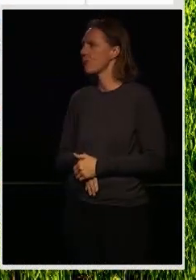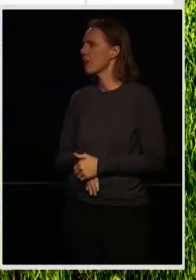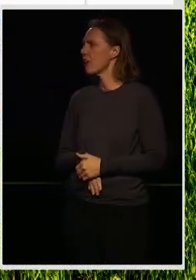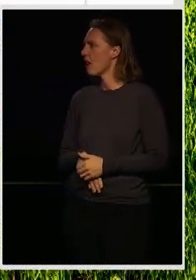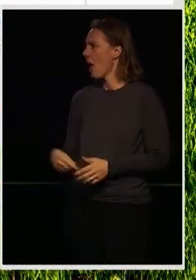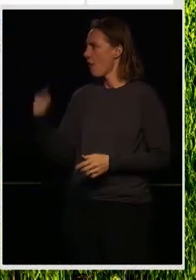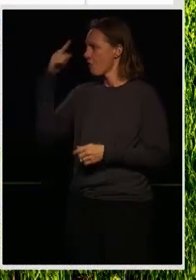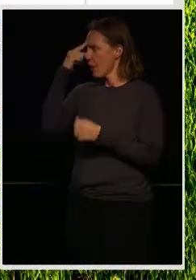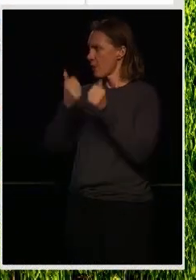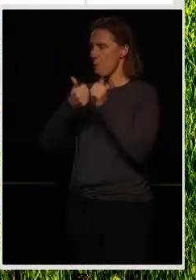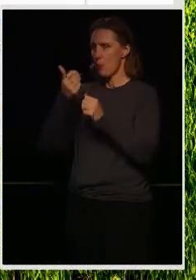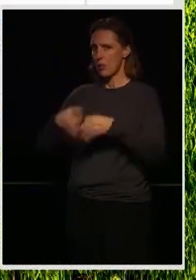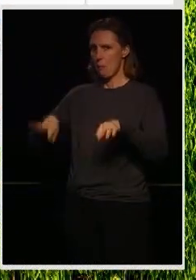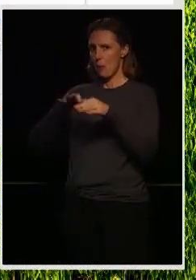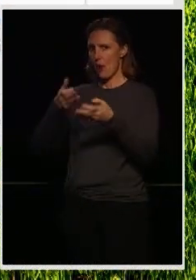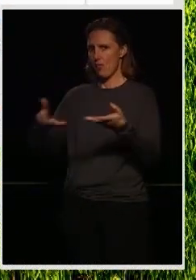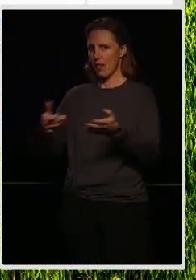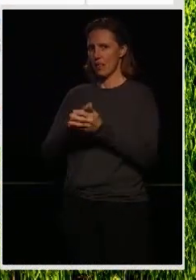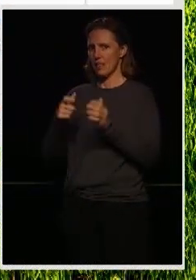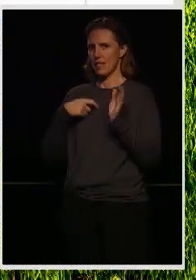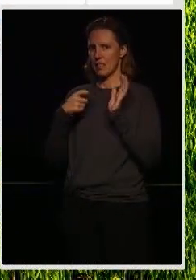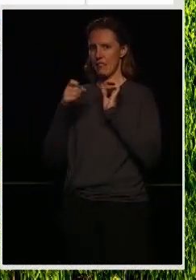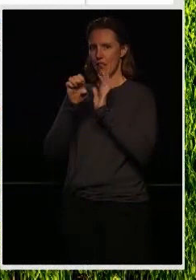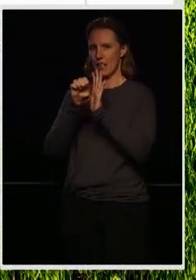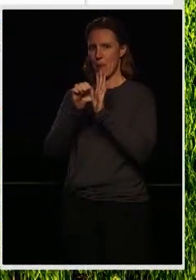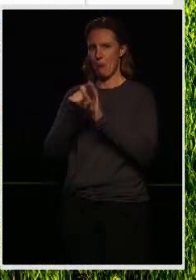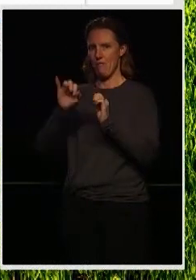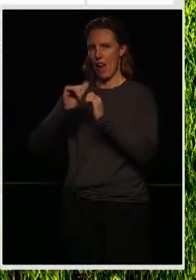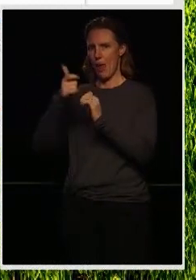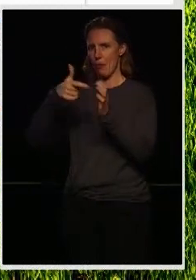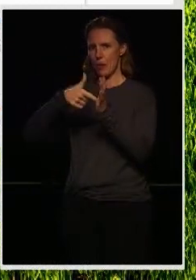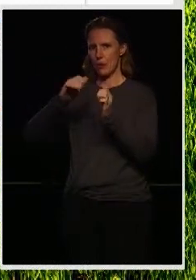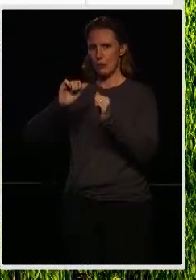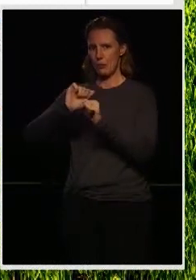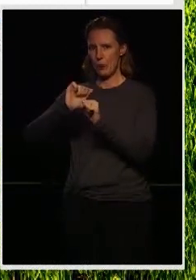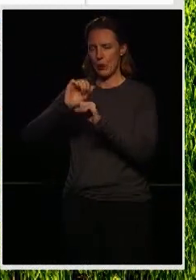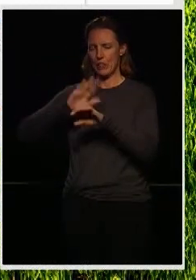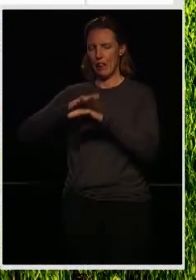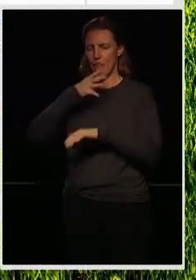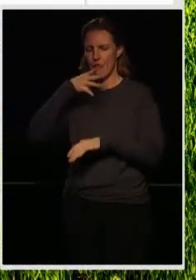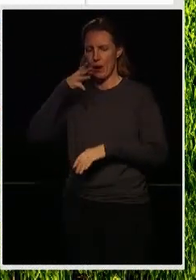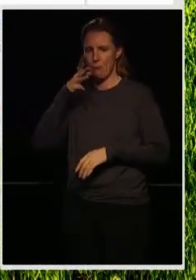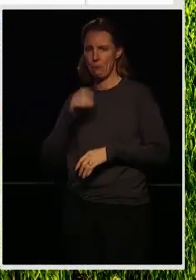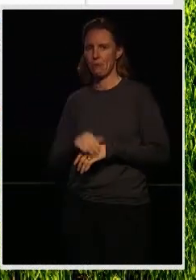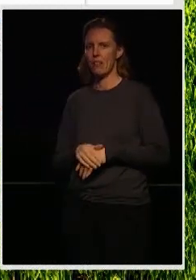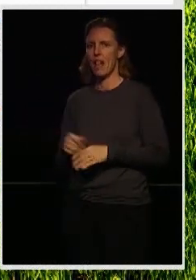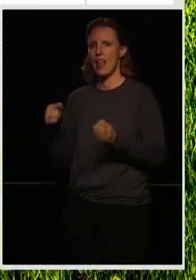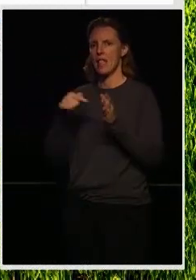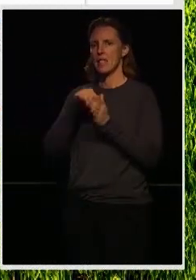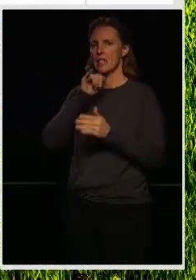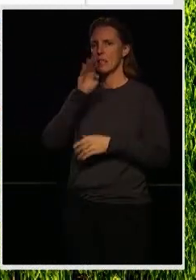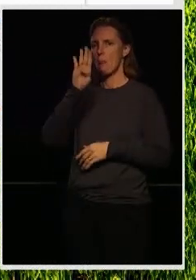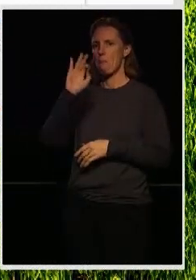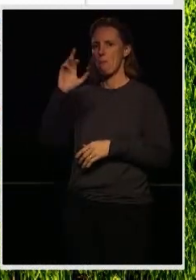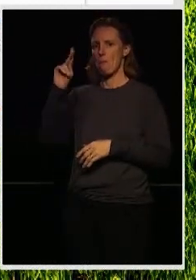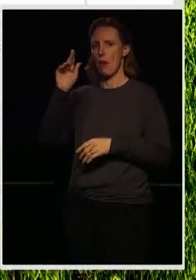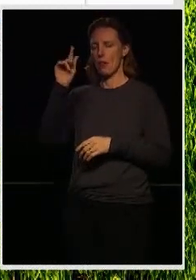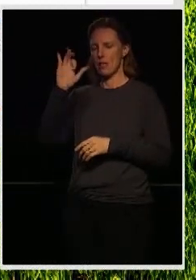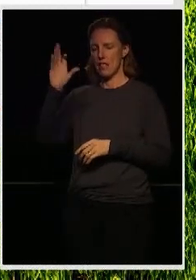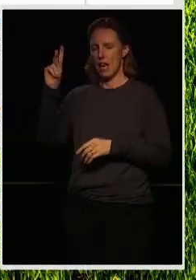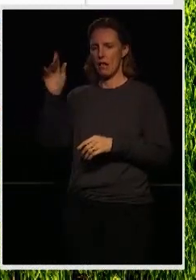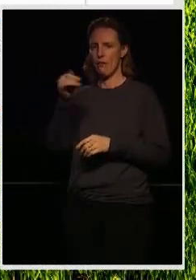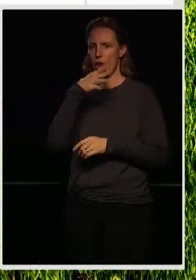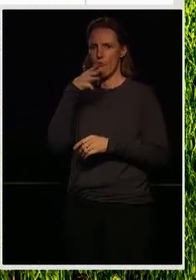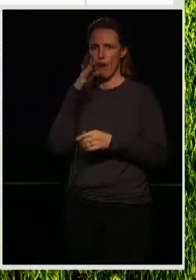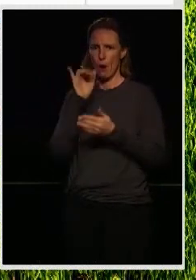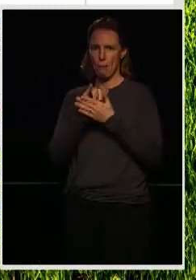I think the most important thing is to give an example of how this works on a farm. This is the bulk tank somatic cell count level of a farm